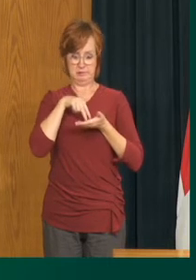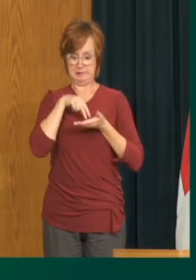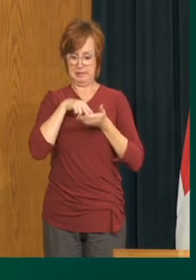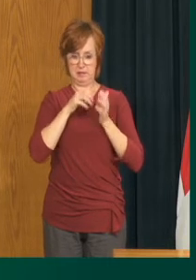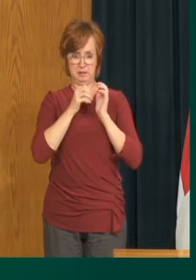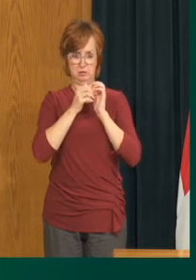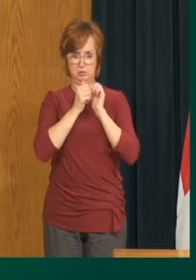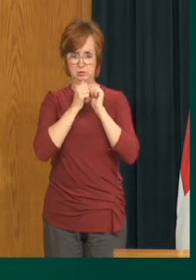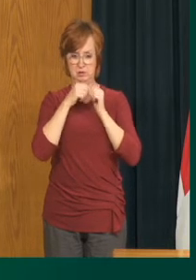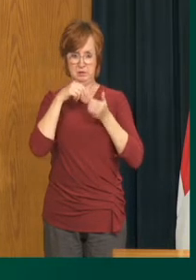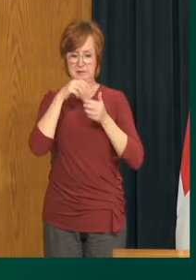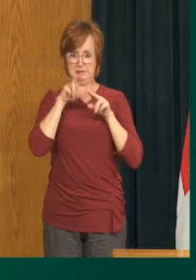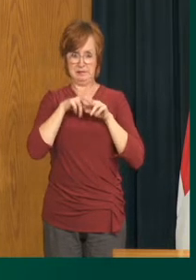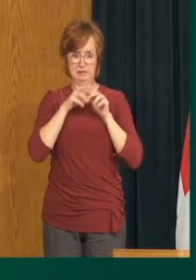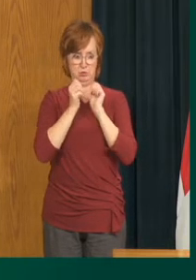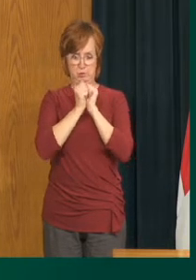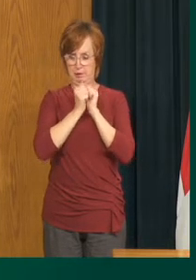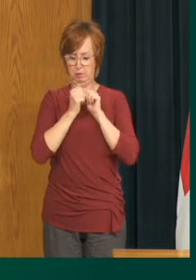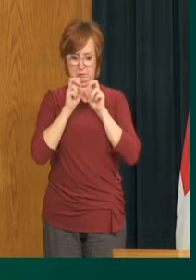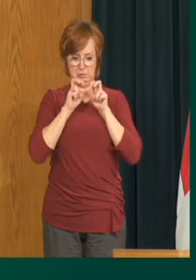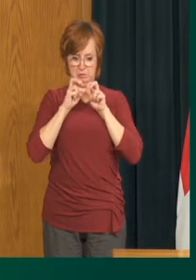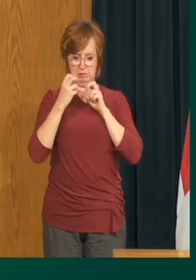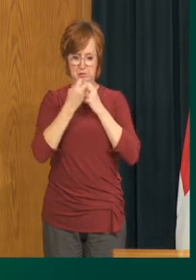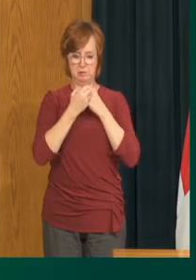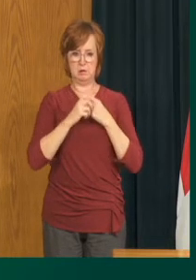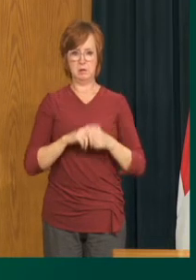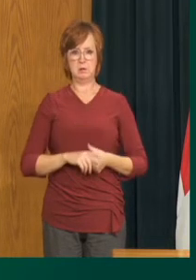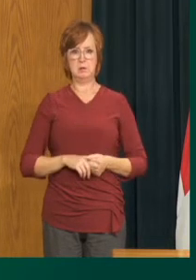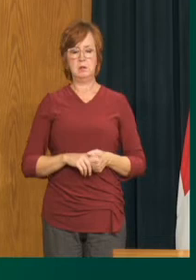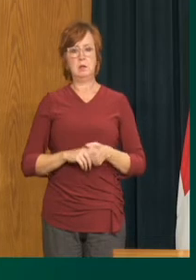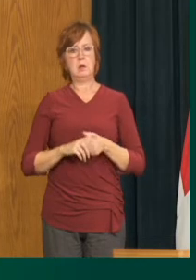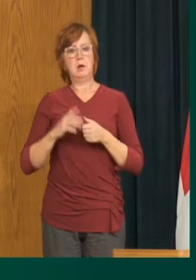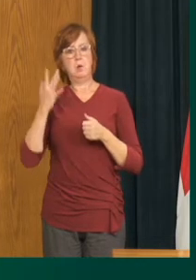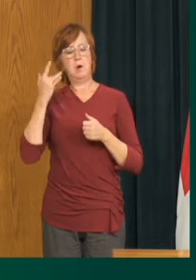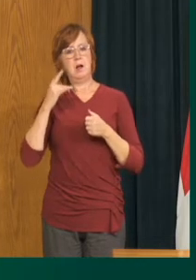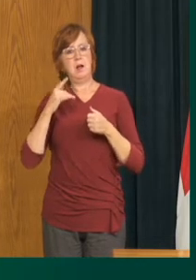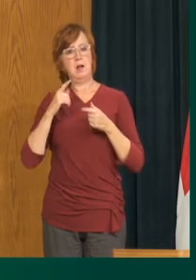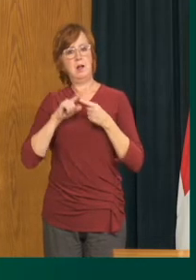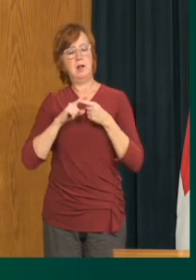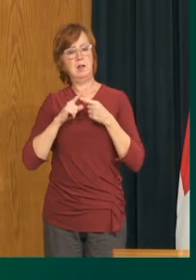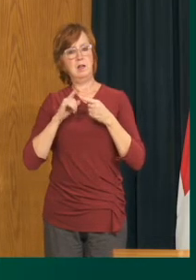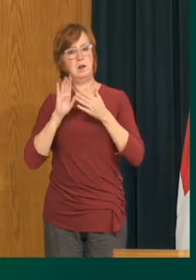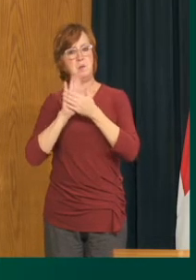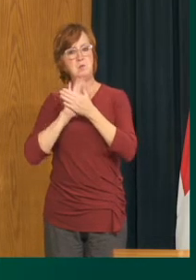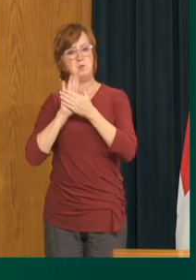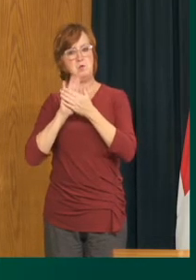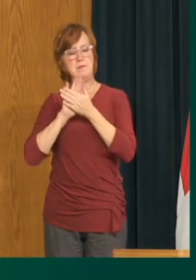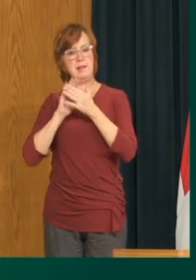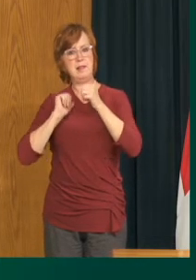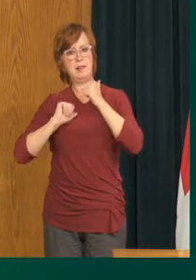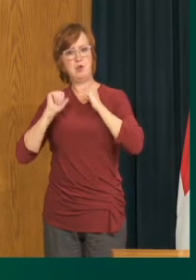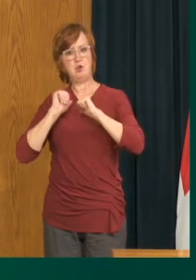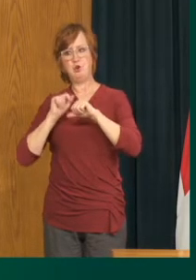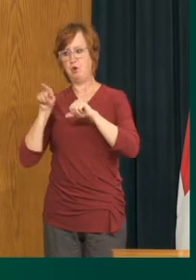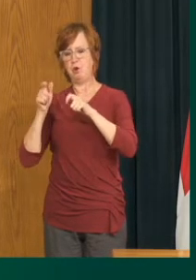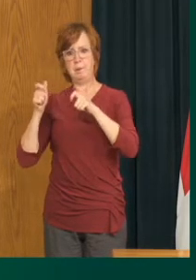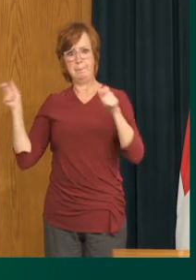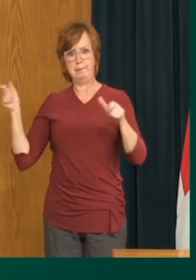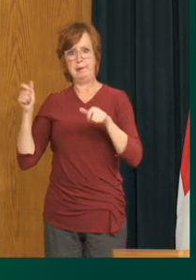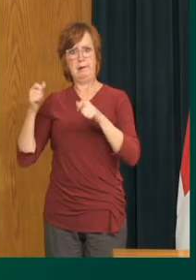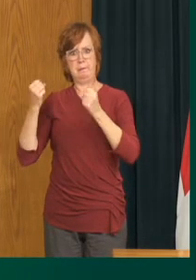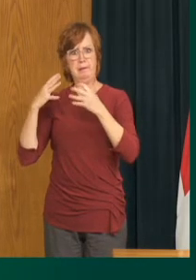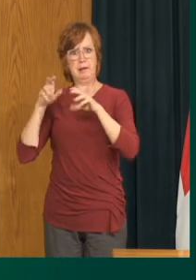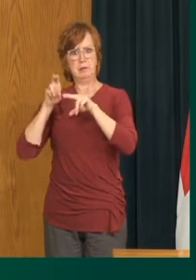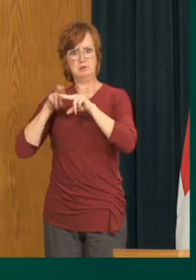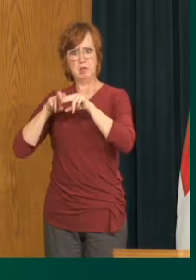like, live performance venues, movie halls, they can go up to a third of the capacity, up to 150. And,